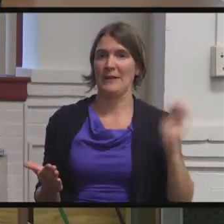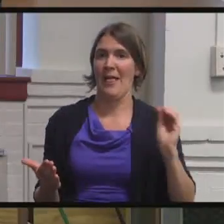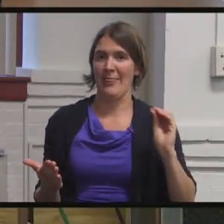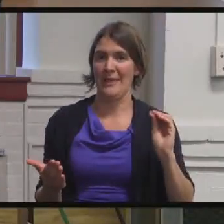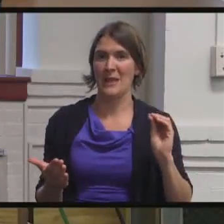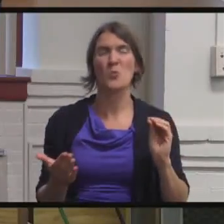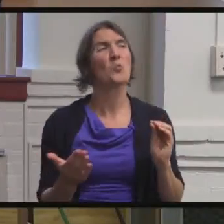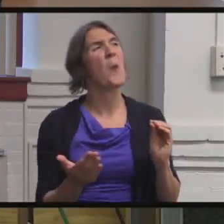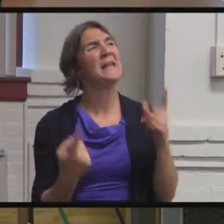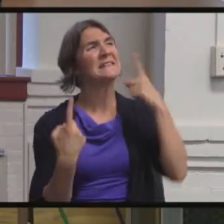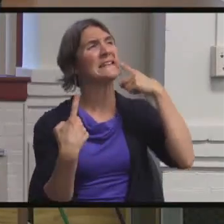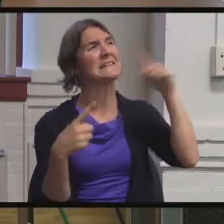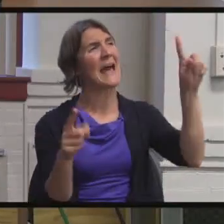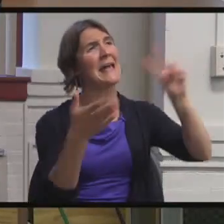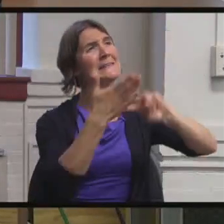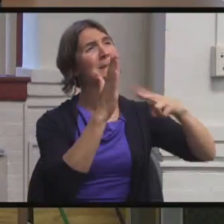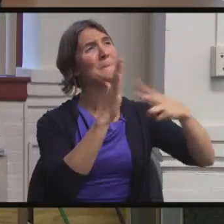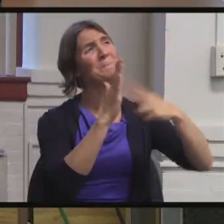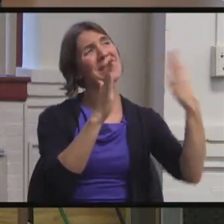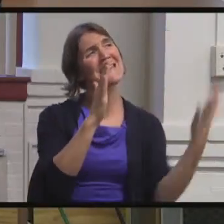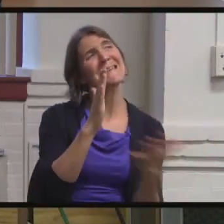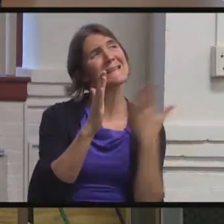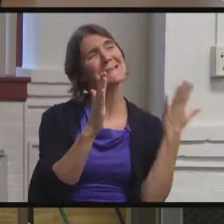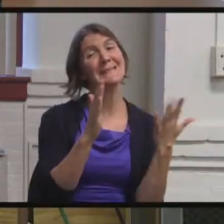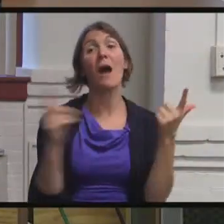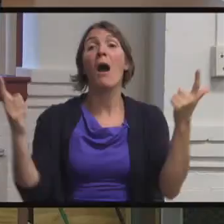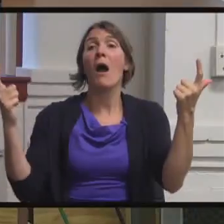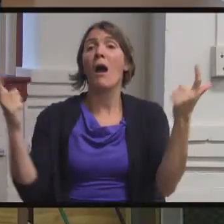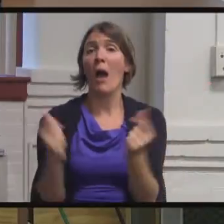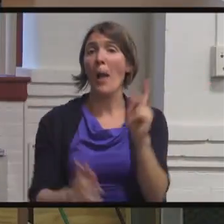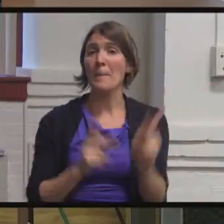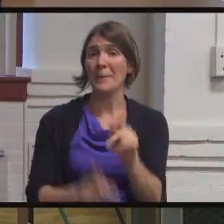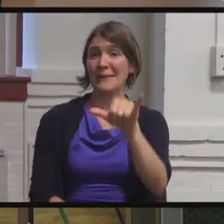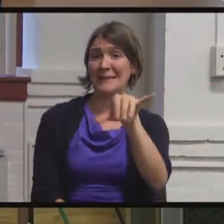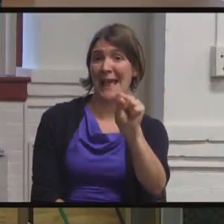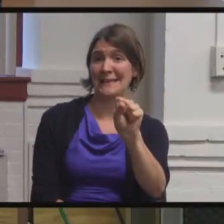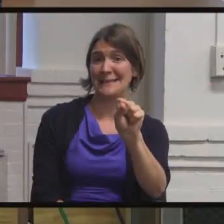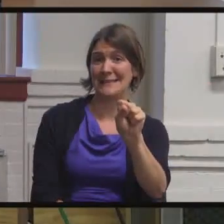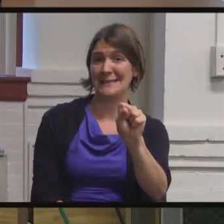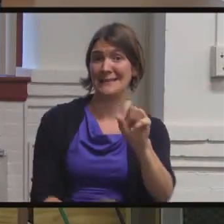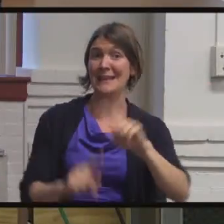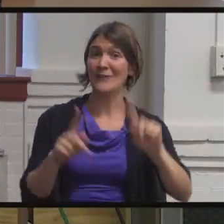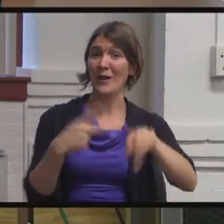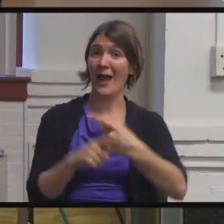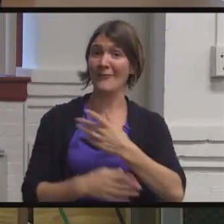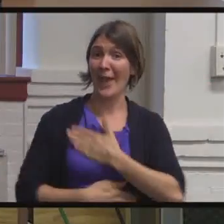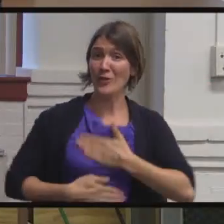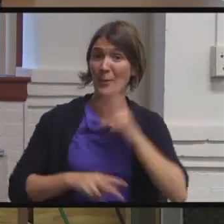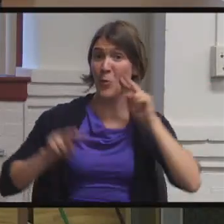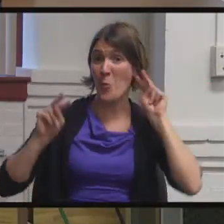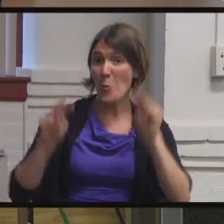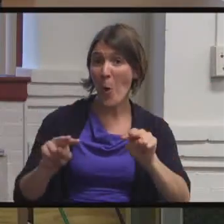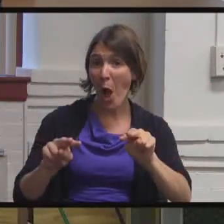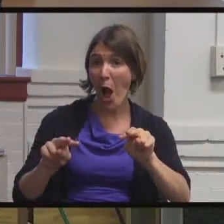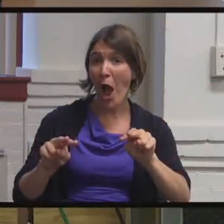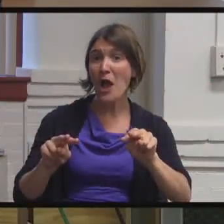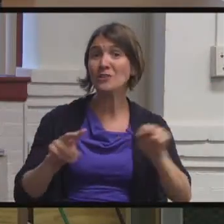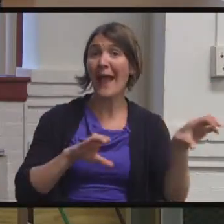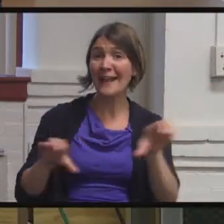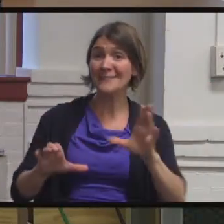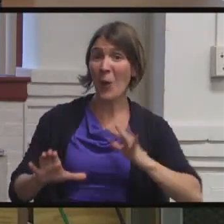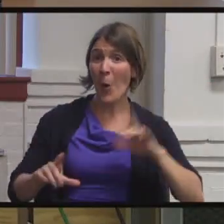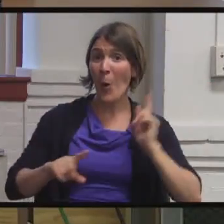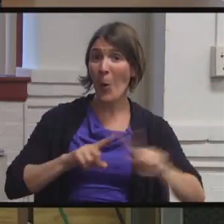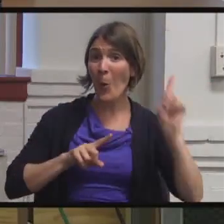well, success is measured. But in terms of bringing people alternative entertainment and activities